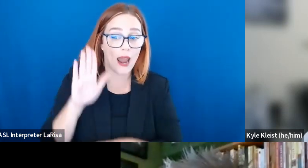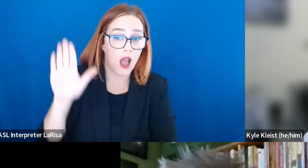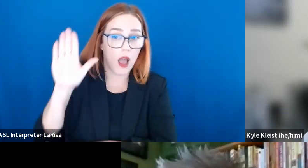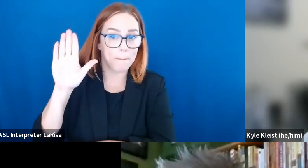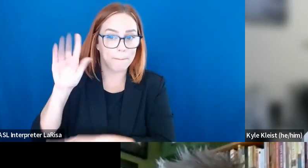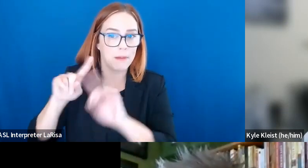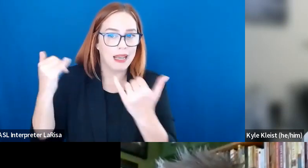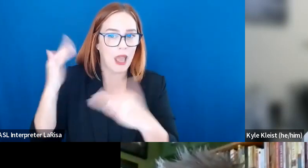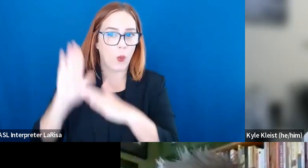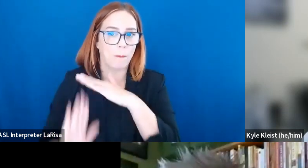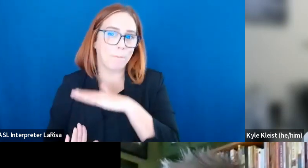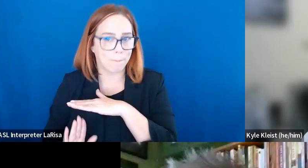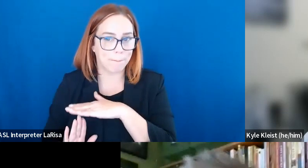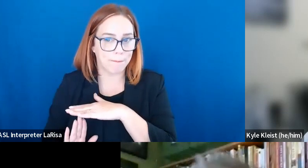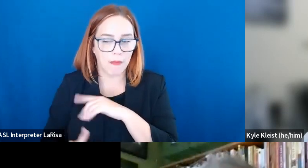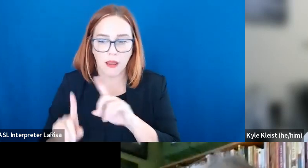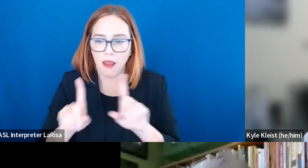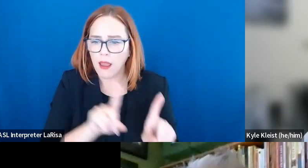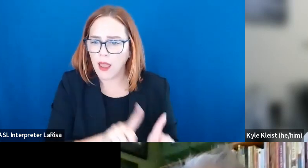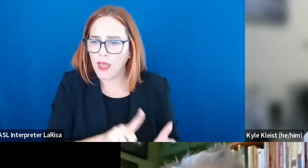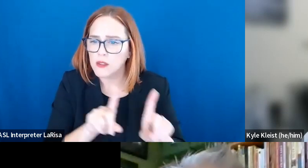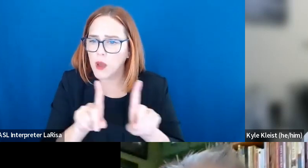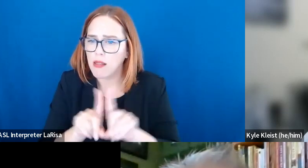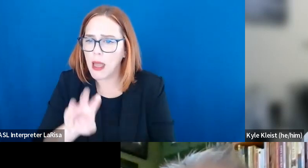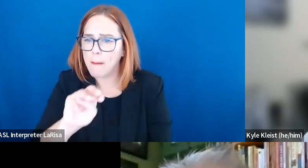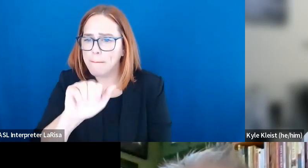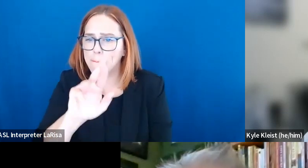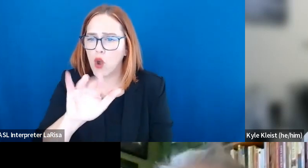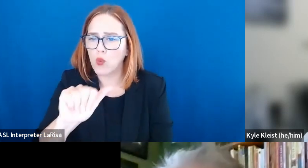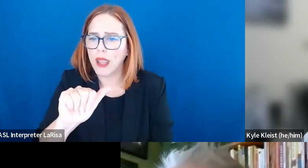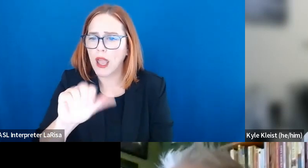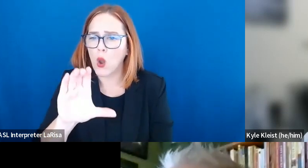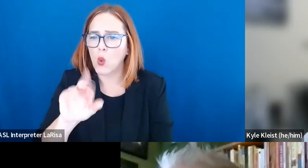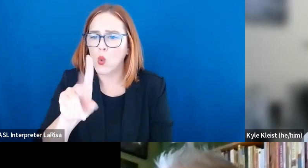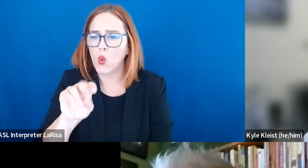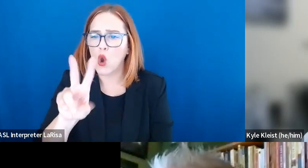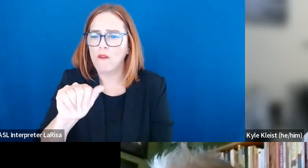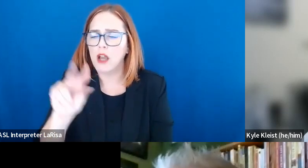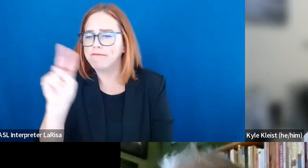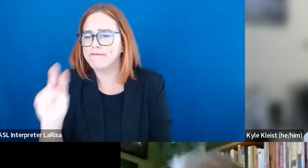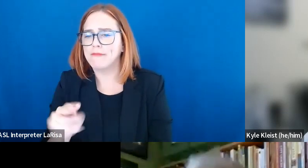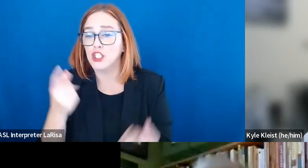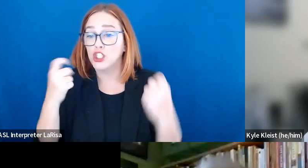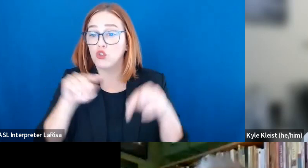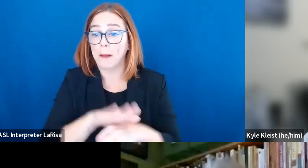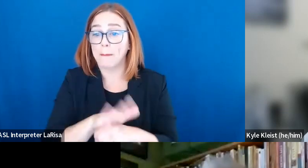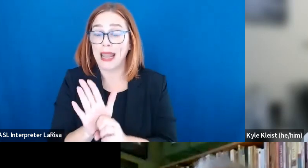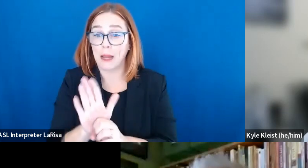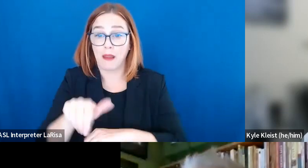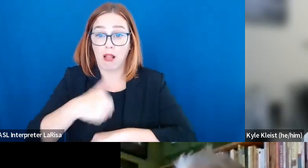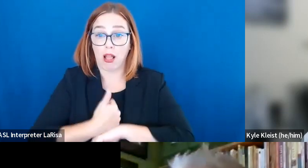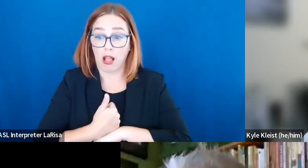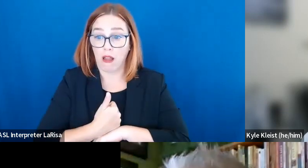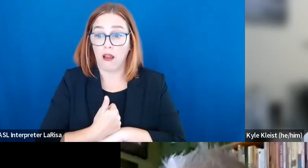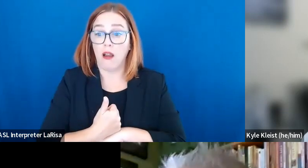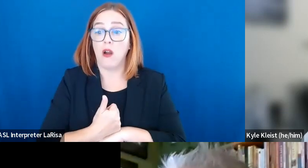then Maria Cordova said, during the pandemic lockdown, one of our rural areas had the veteran